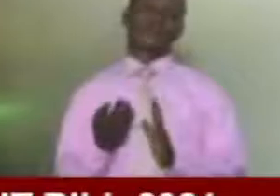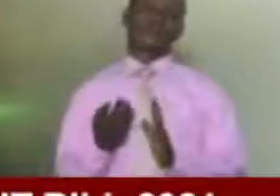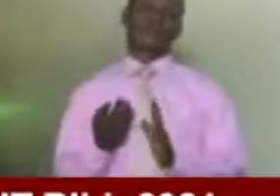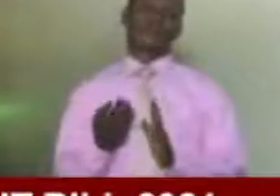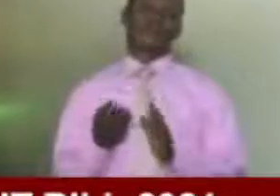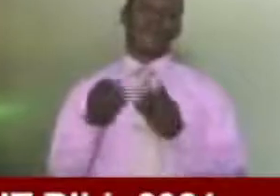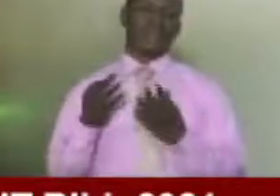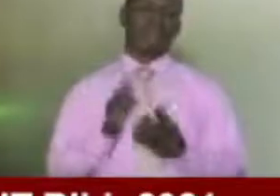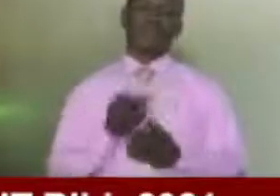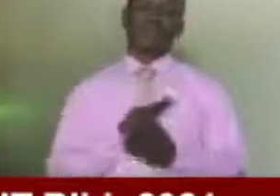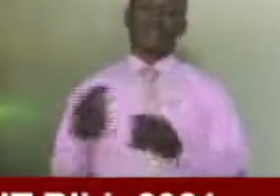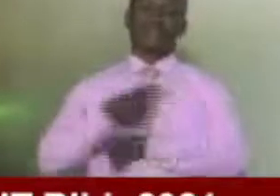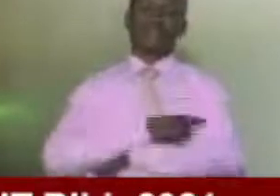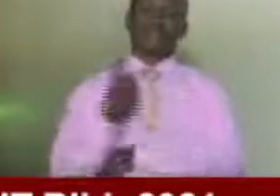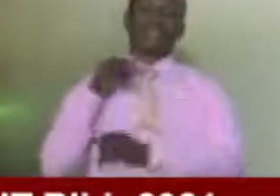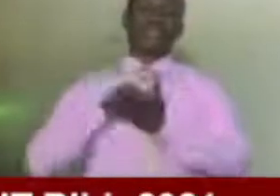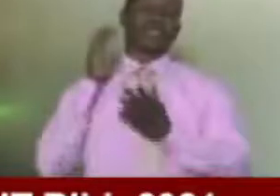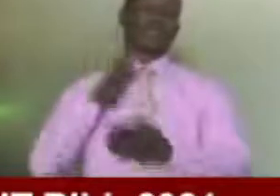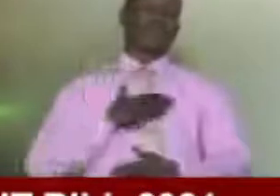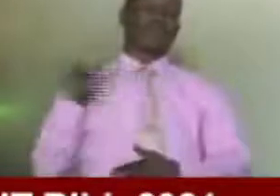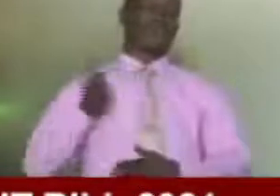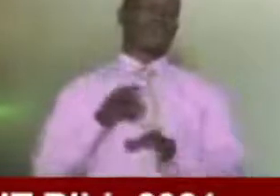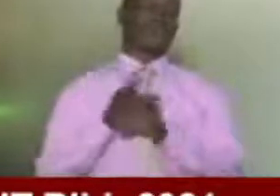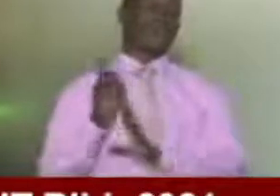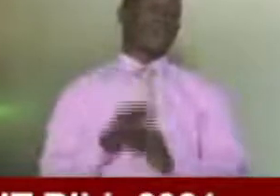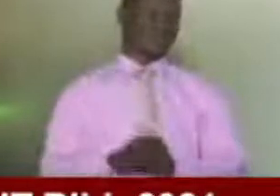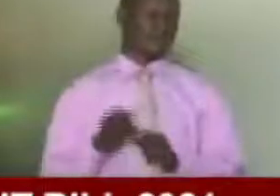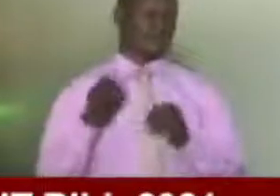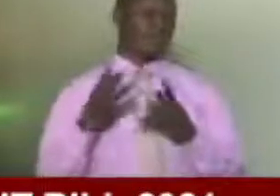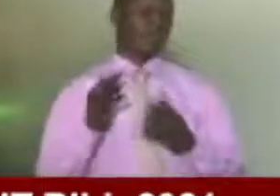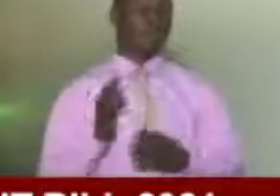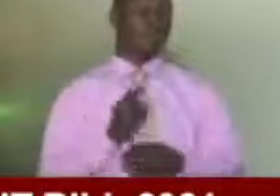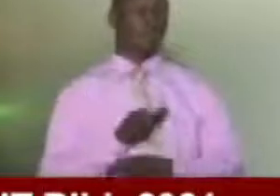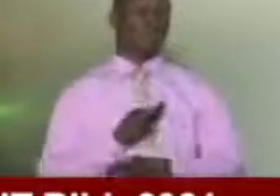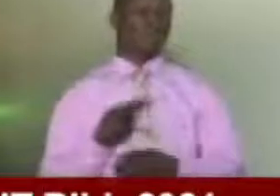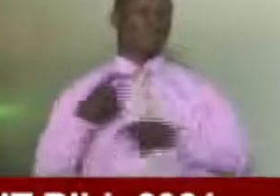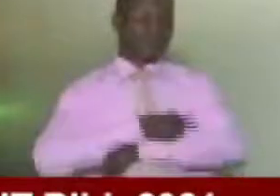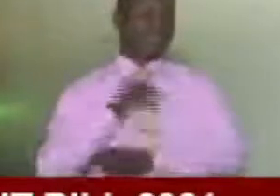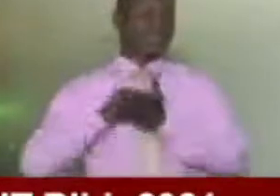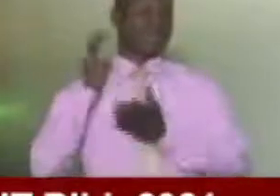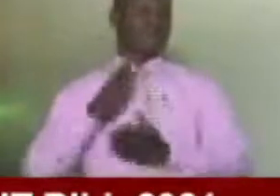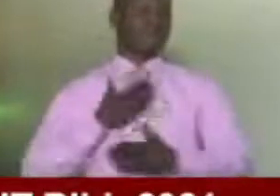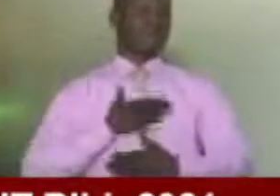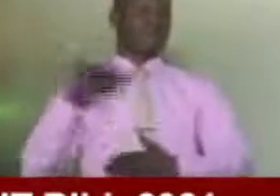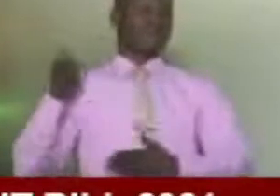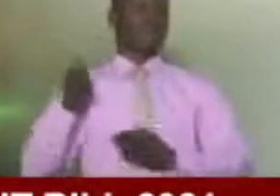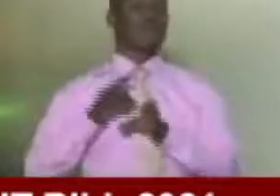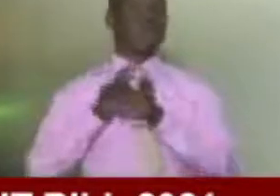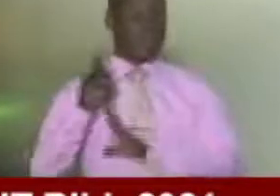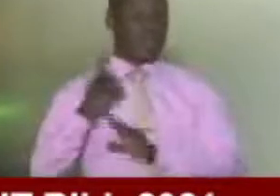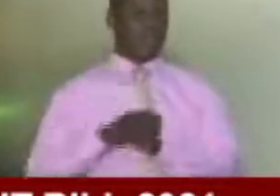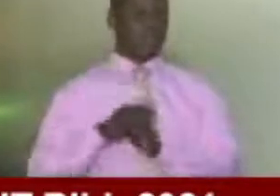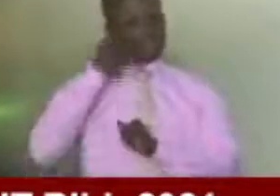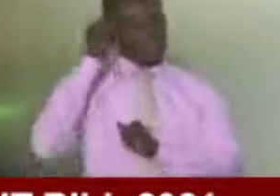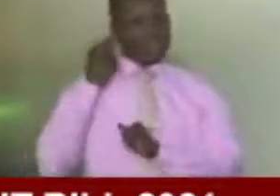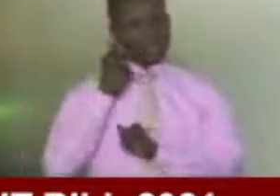today who will prefer direct. Once you take the elections to their state, they want direct. Because they strongly believe